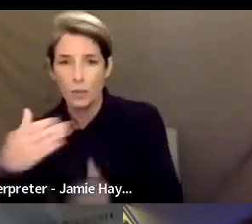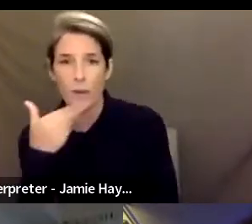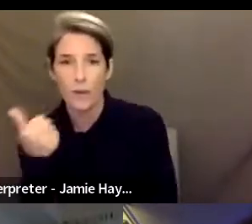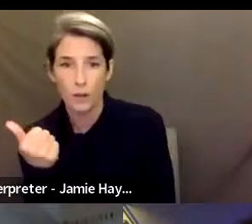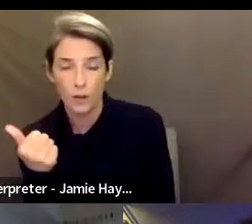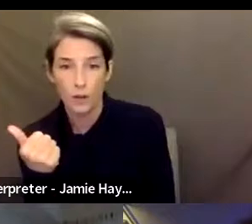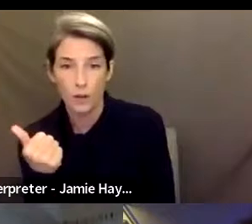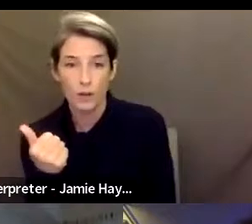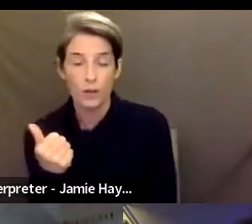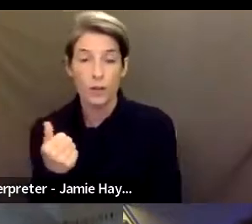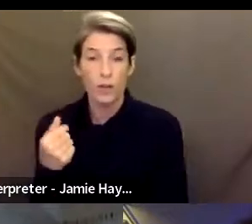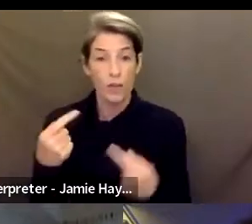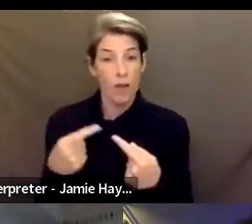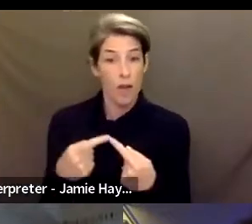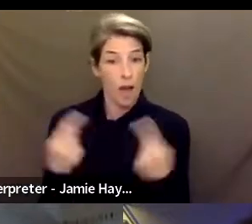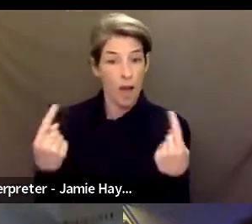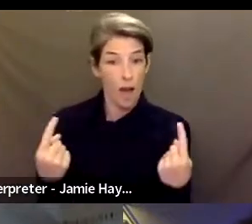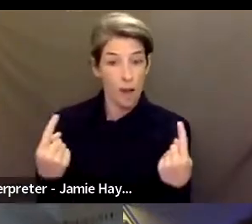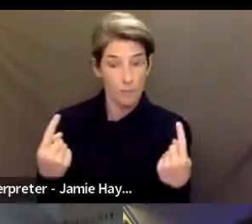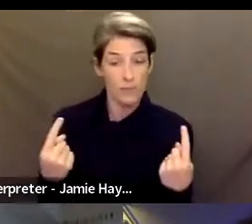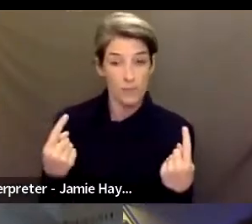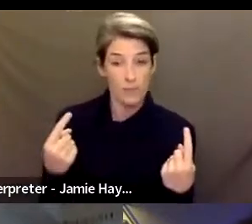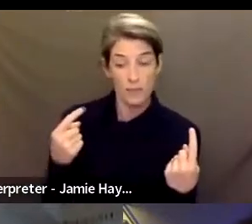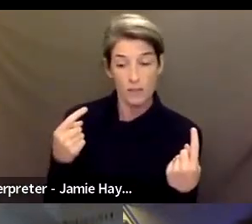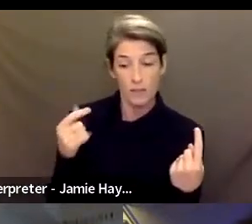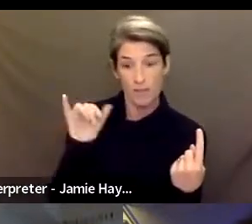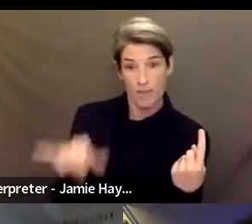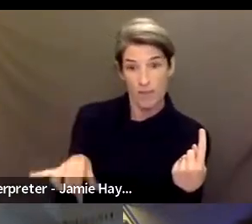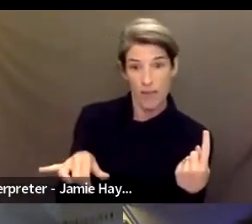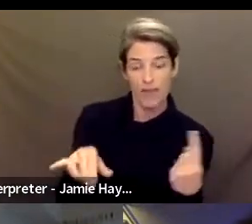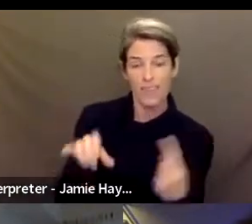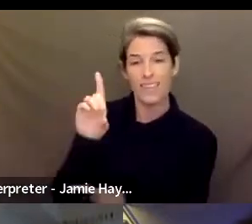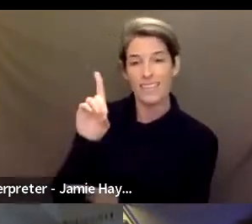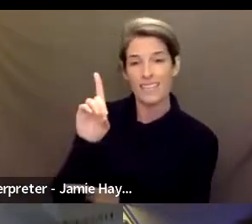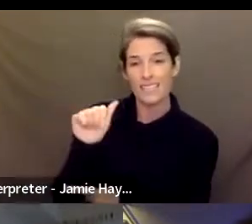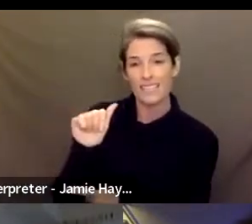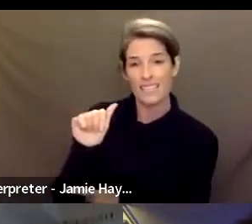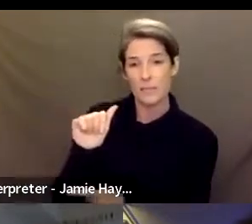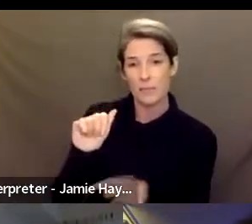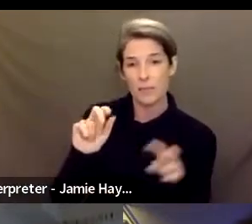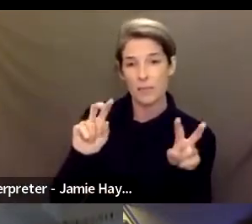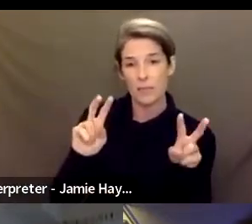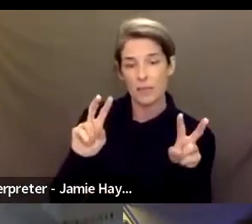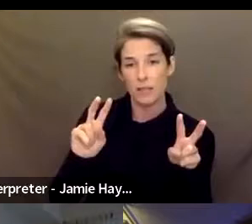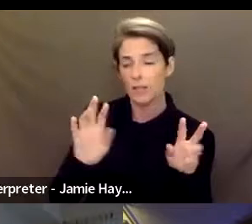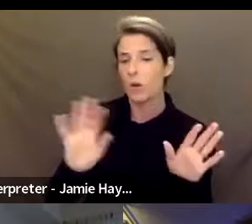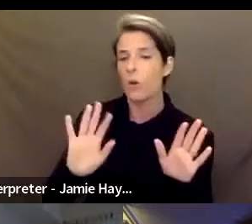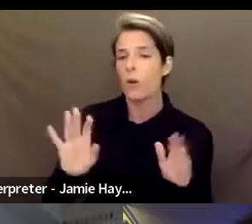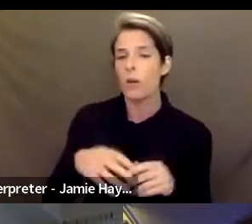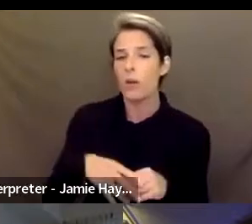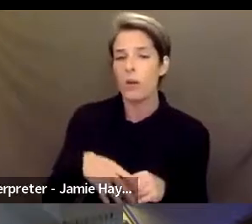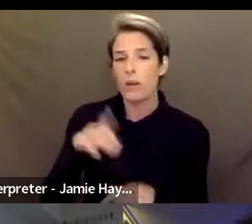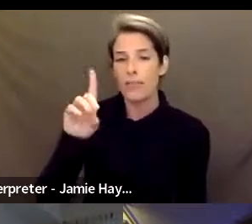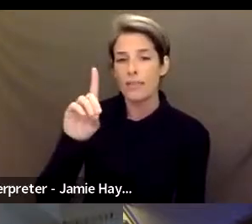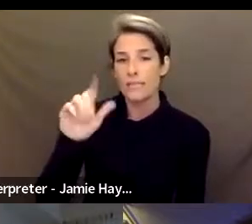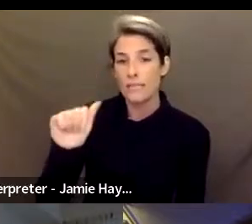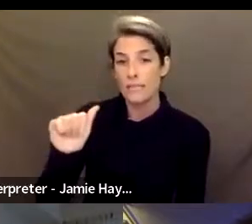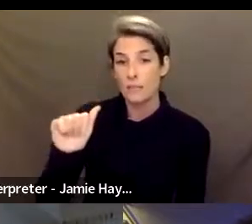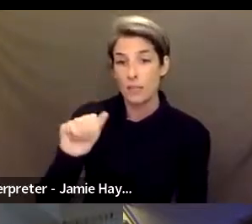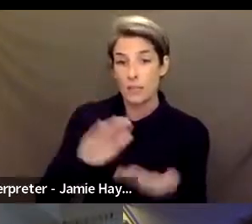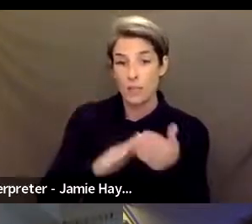I'll say a controversial statement, which is the disability community is so underrepresented on our